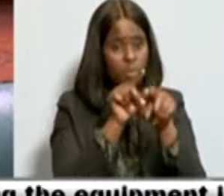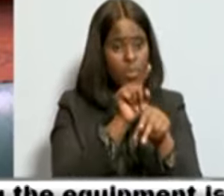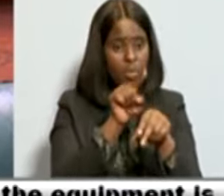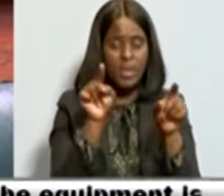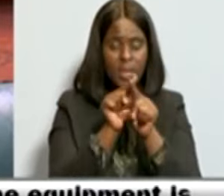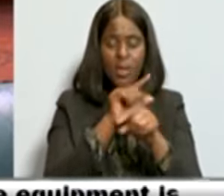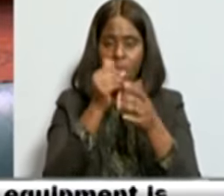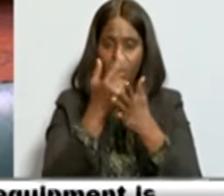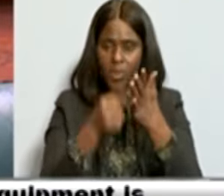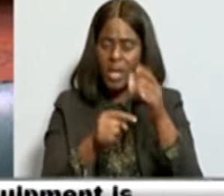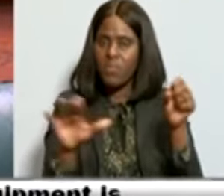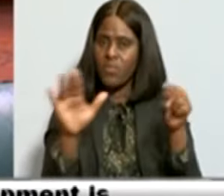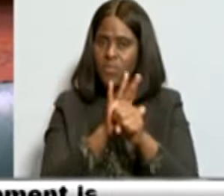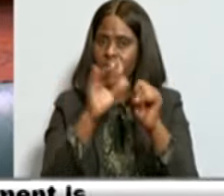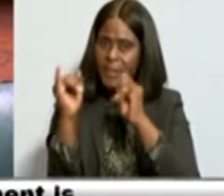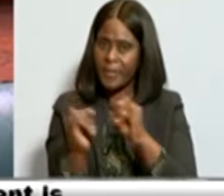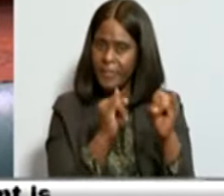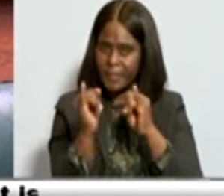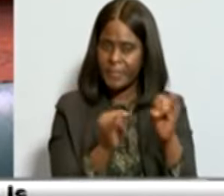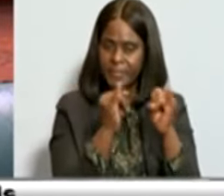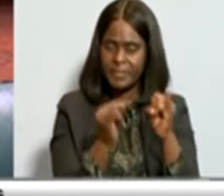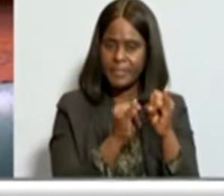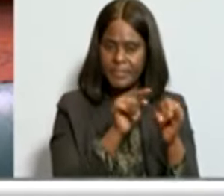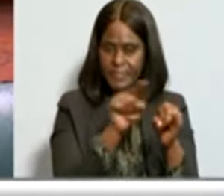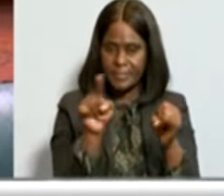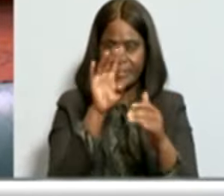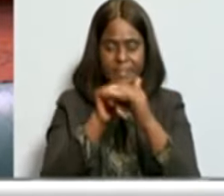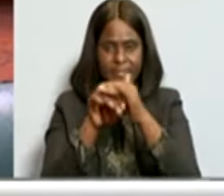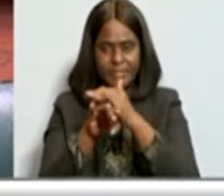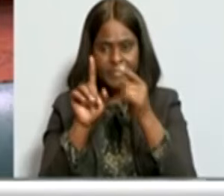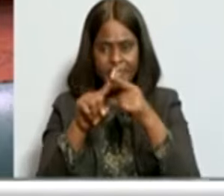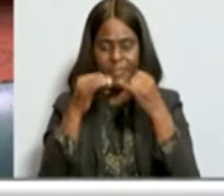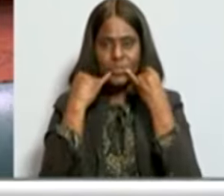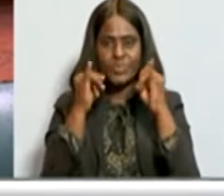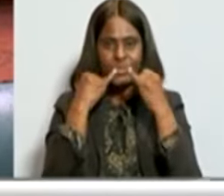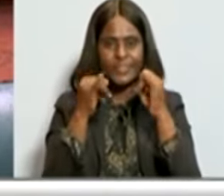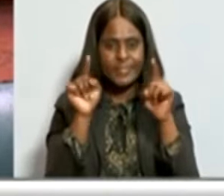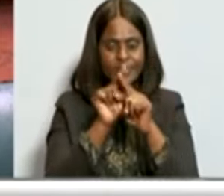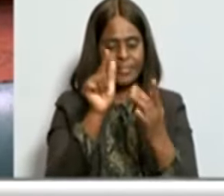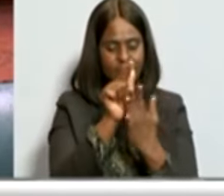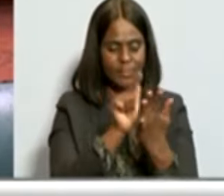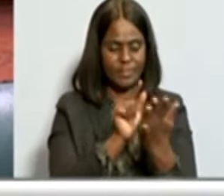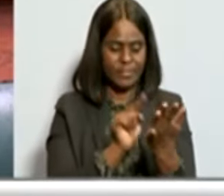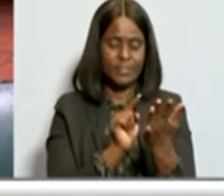the full implementation of the Access to Information Act